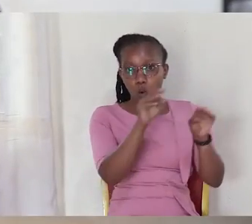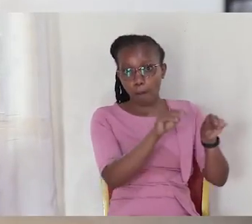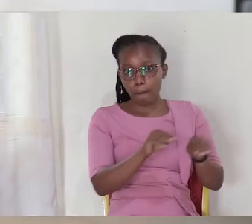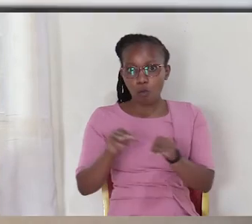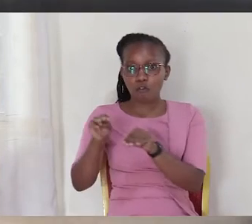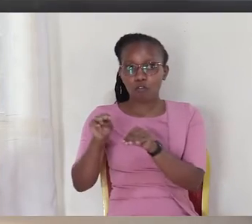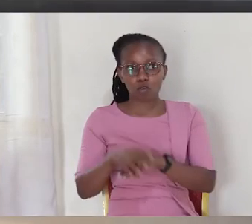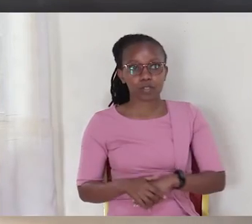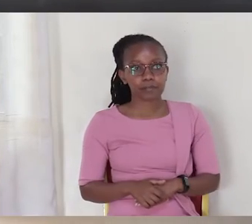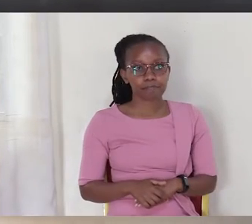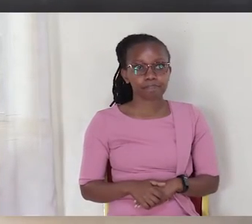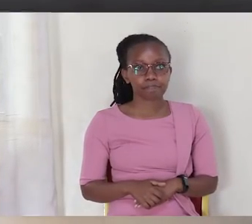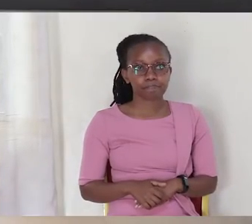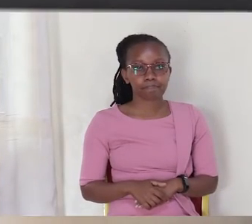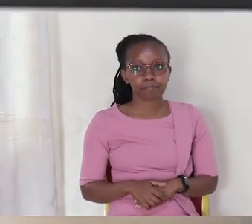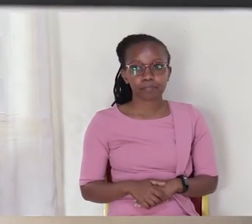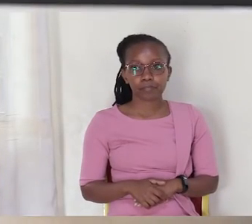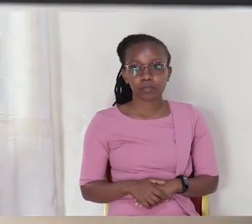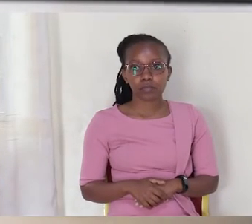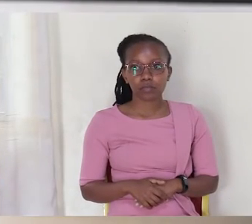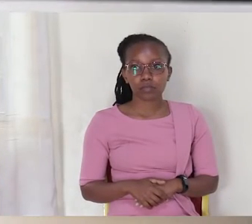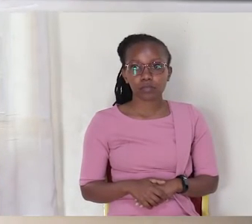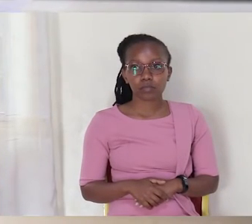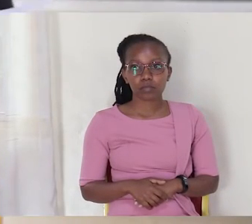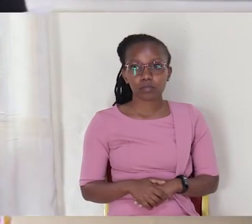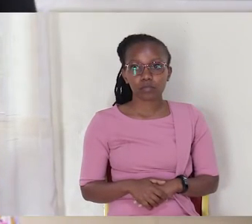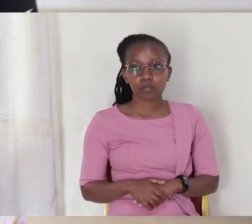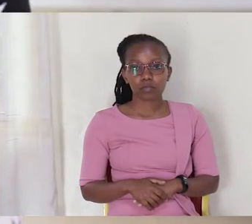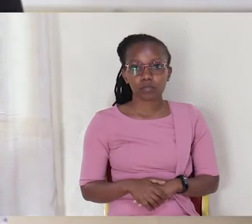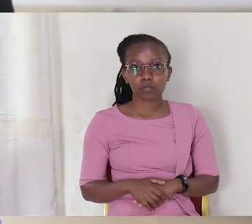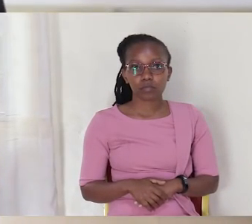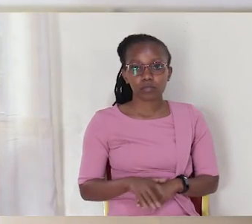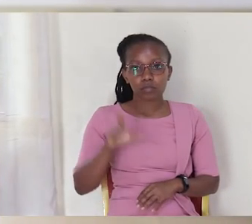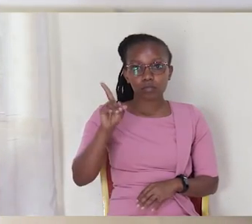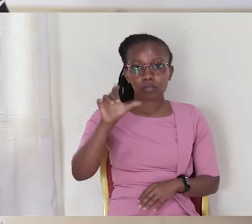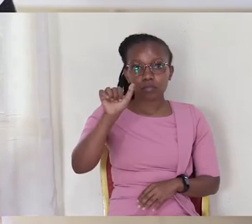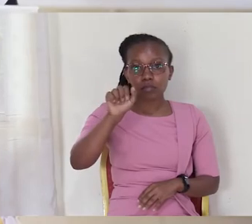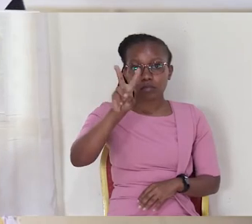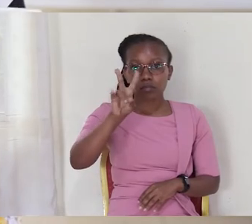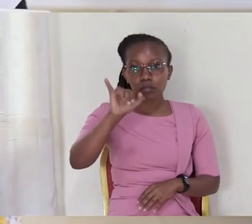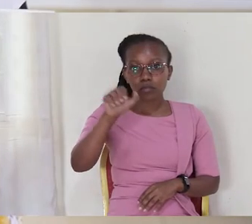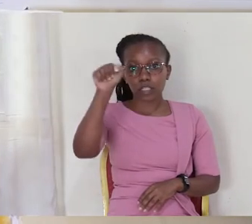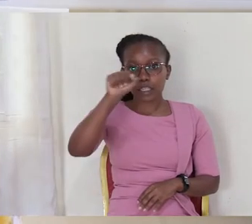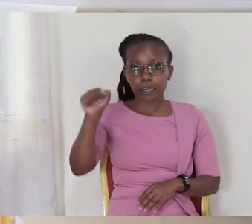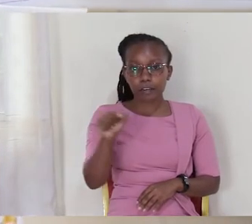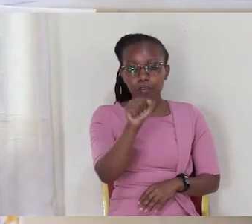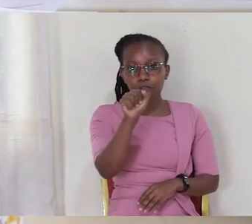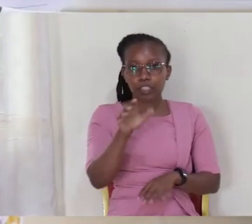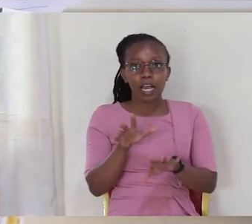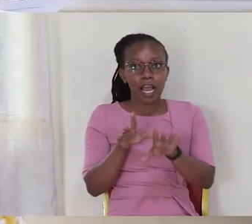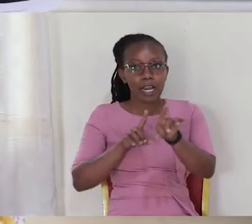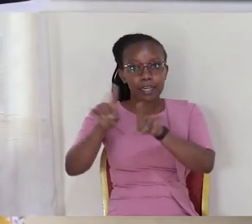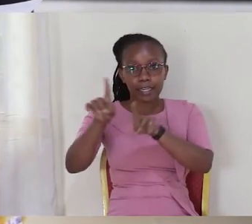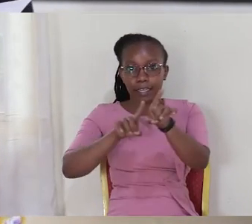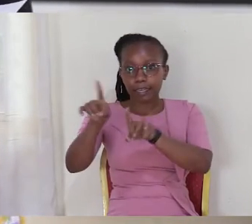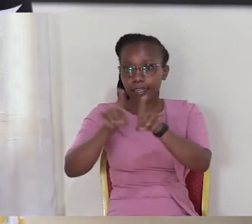item, which is context setting. This will be done by Davis Malombe. Davis Malombe is the executive